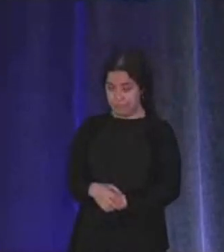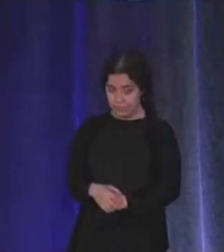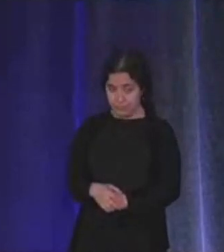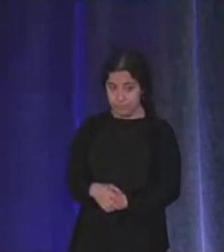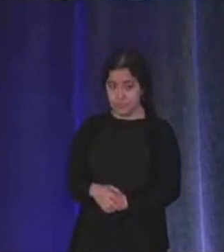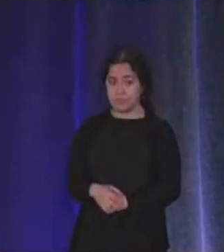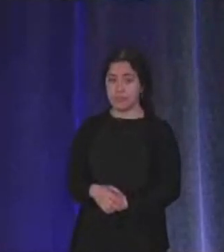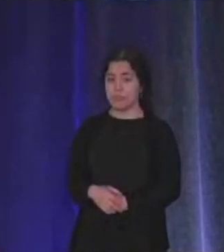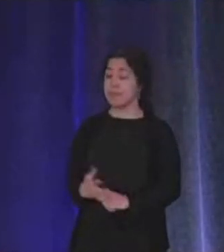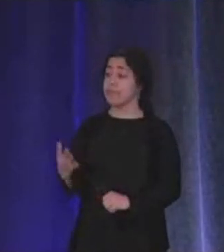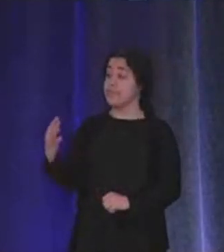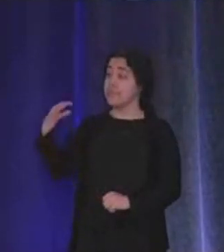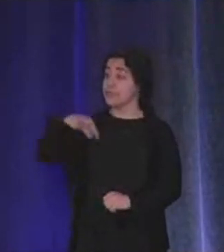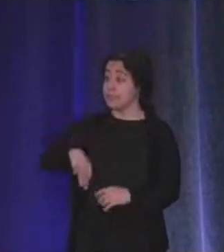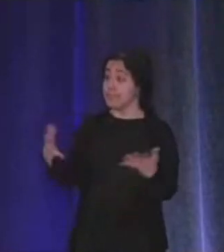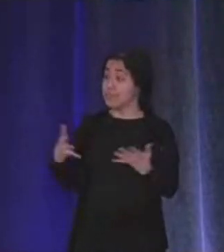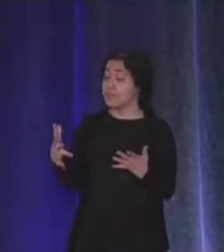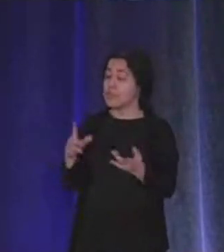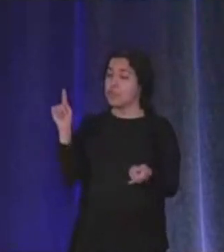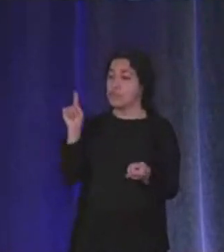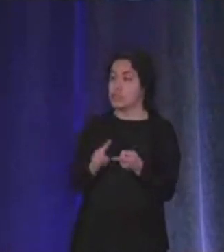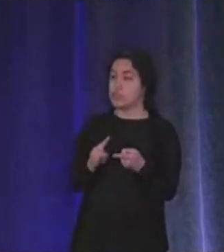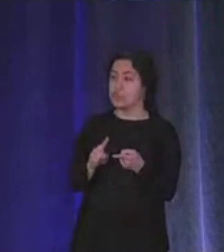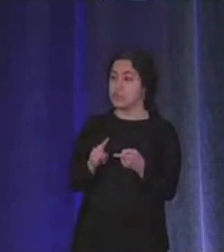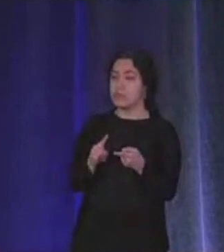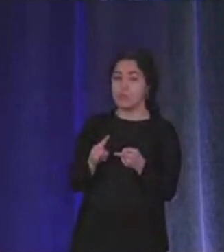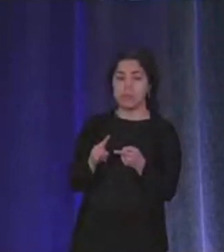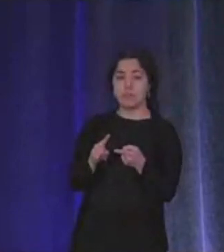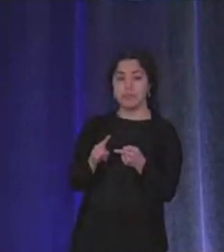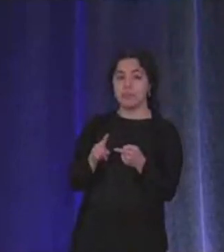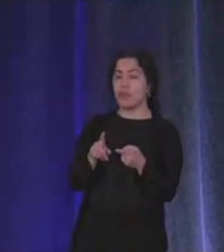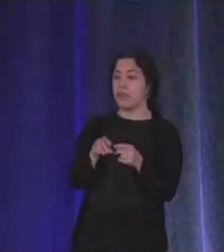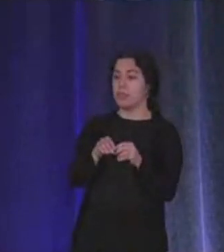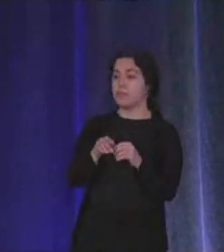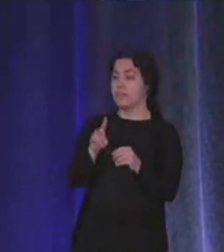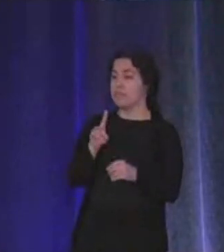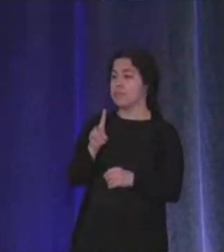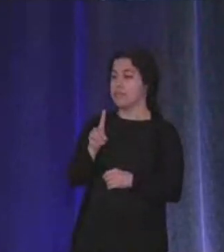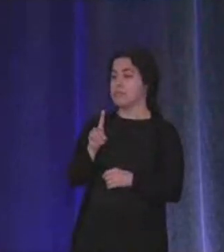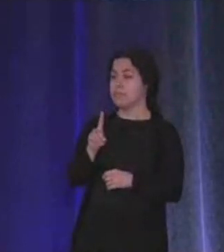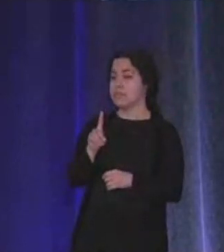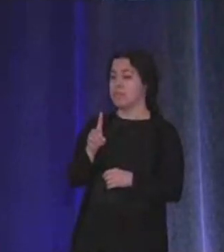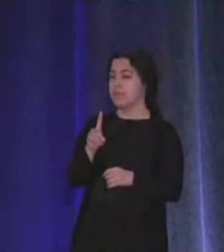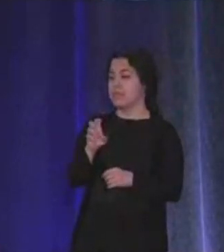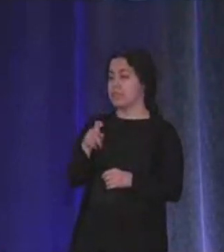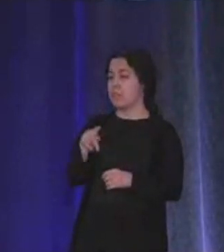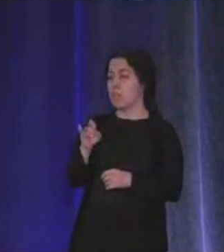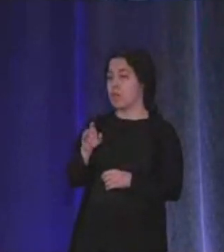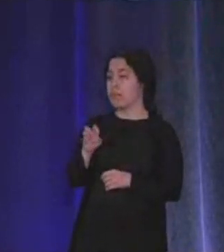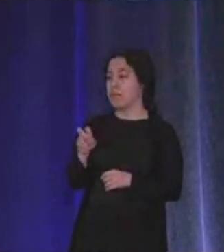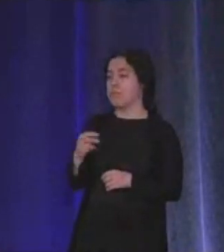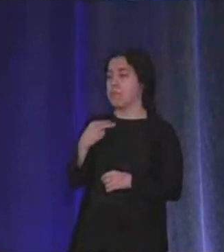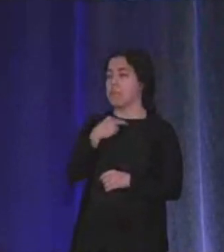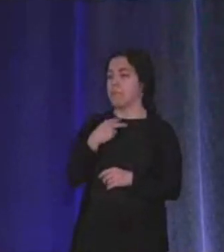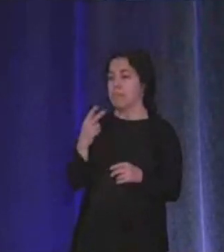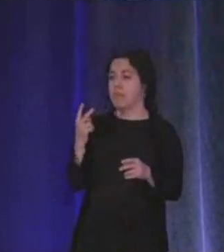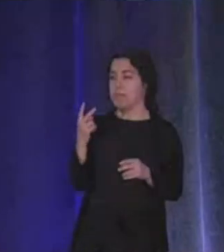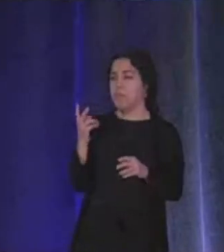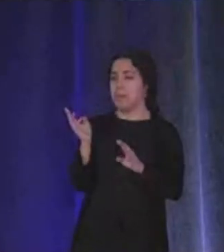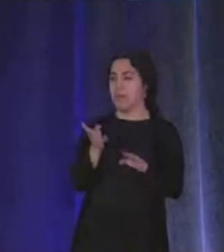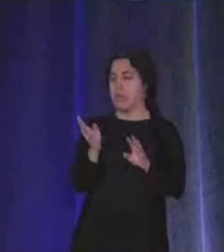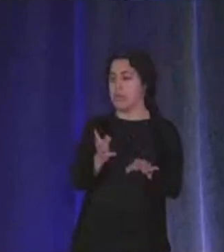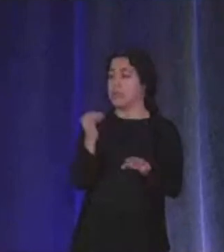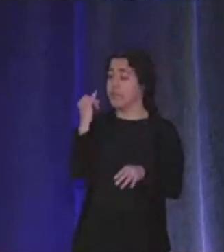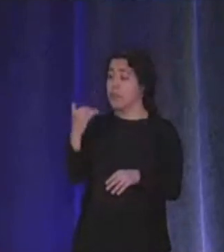Also can reduce deployment bottlenecks because, again, if you have smaller apps, it's going to be much easier for you to deploy.